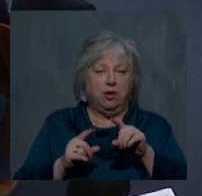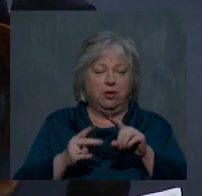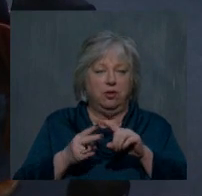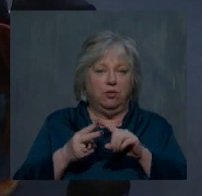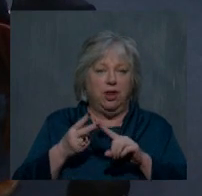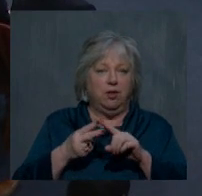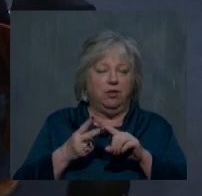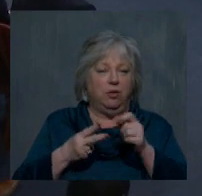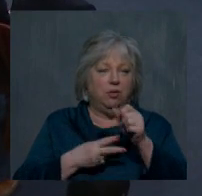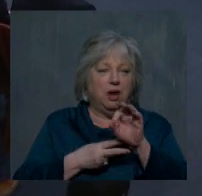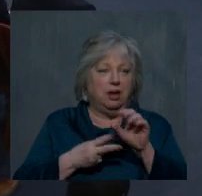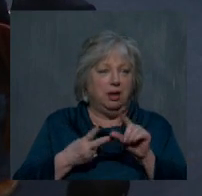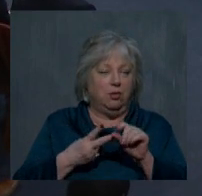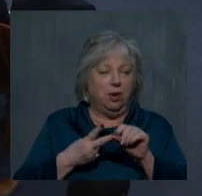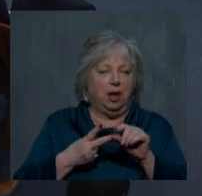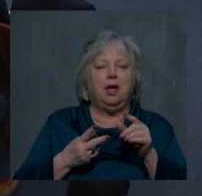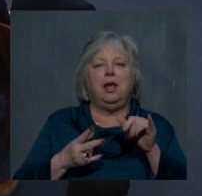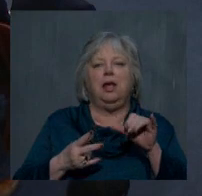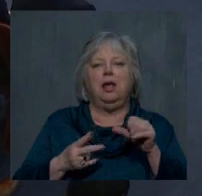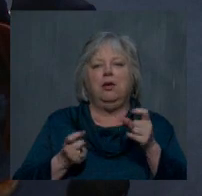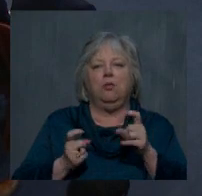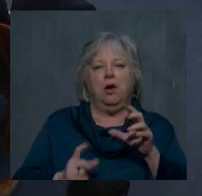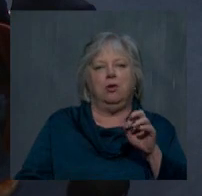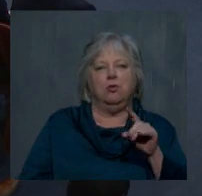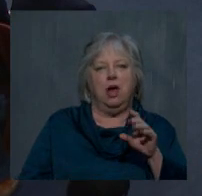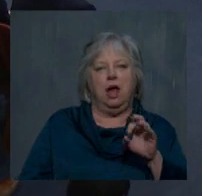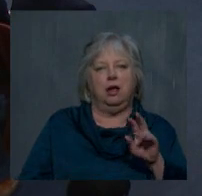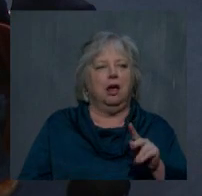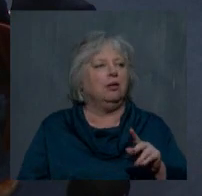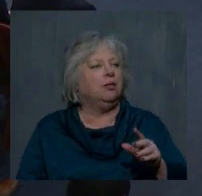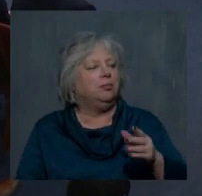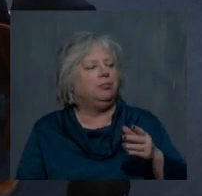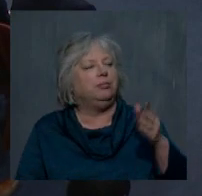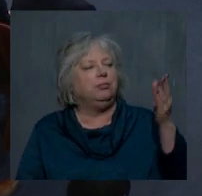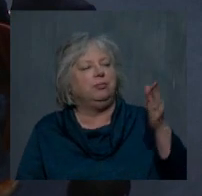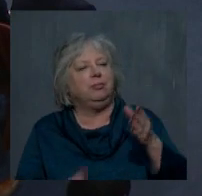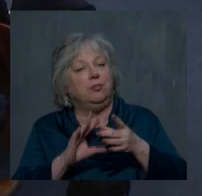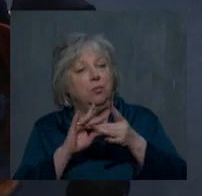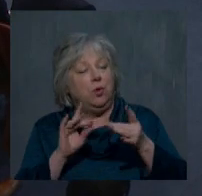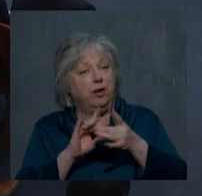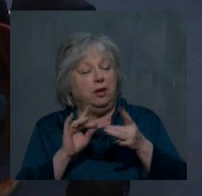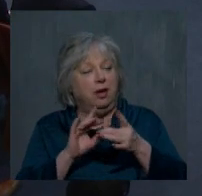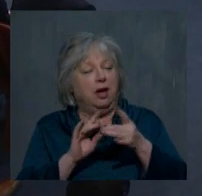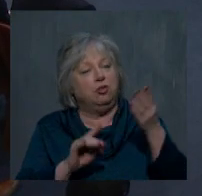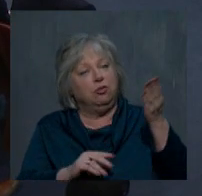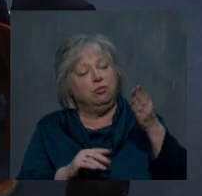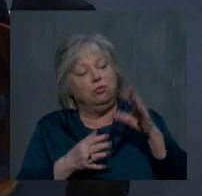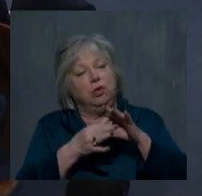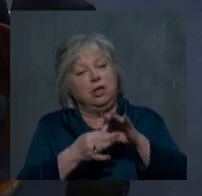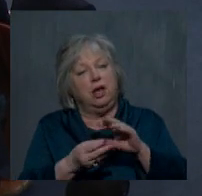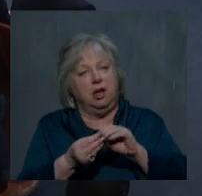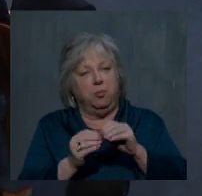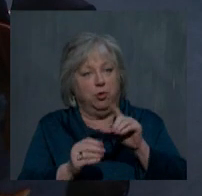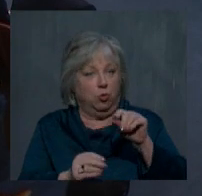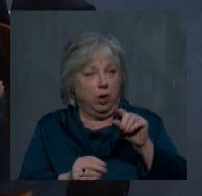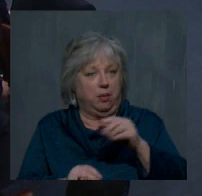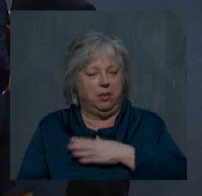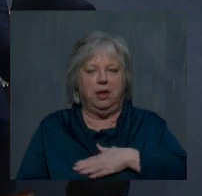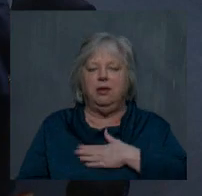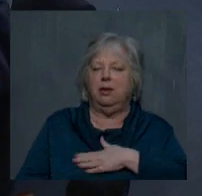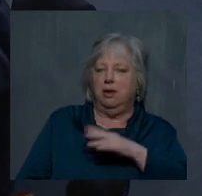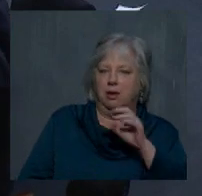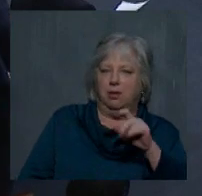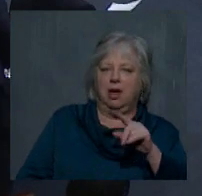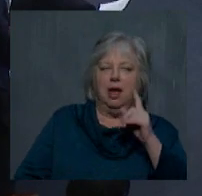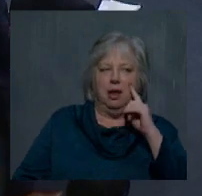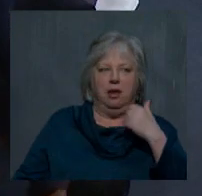either of these two ordinances? Yes, Director Adcock, you're recognized. Presentation on 20, please. Presentation on 20, and I think